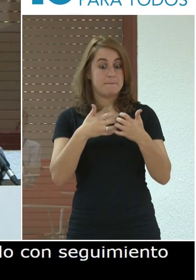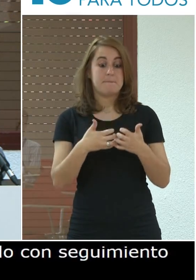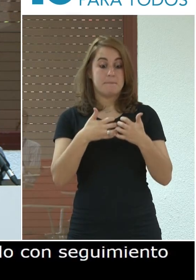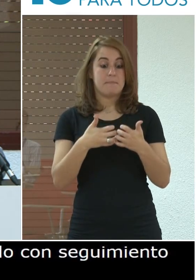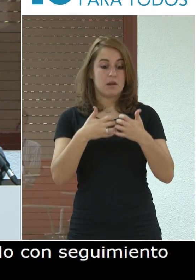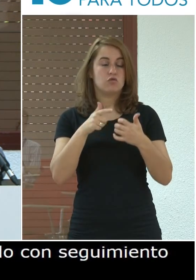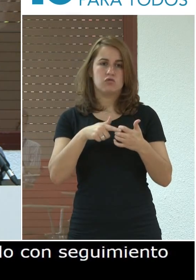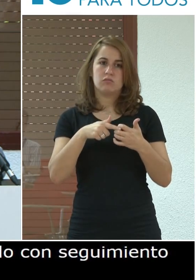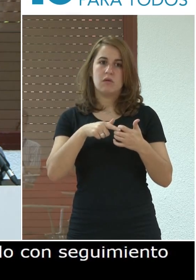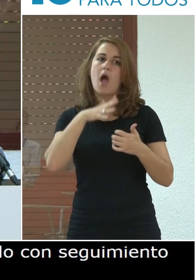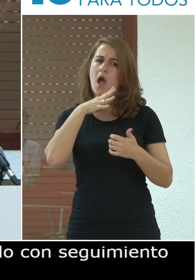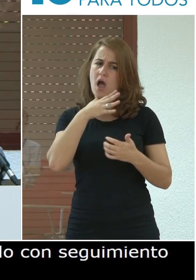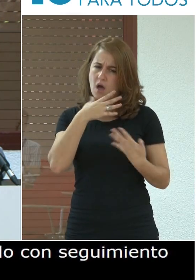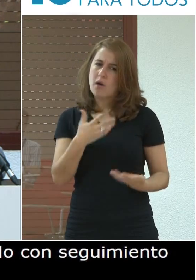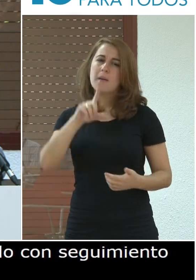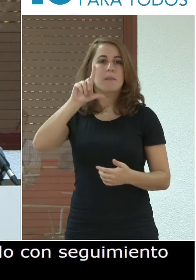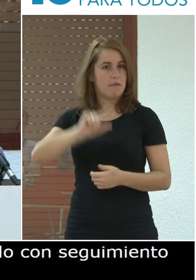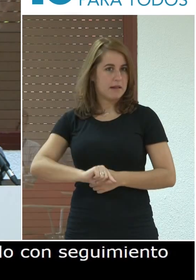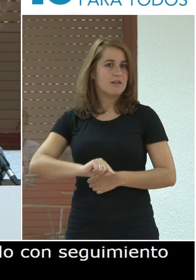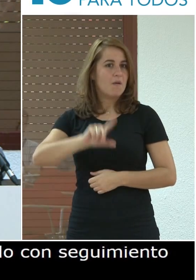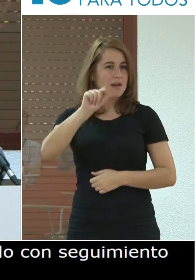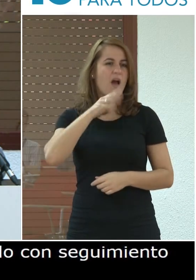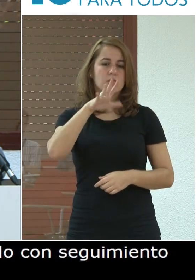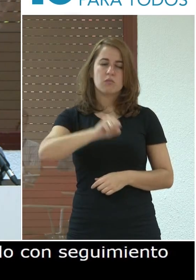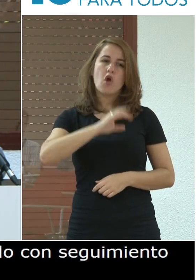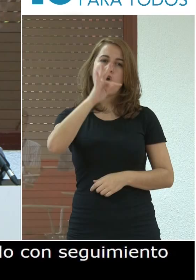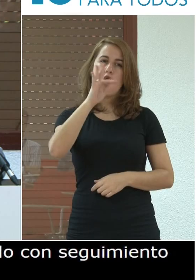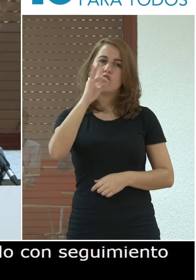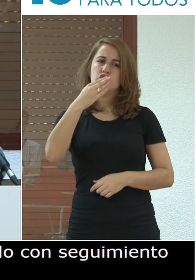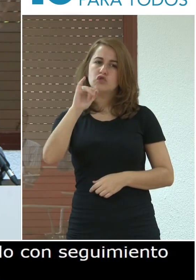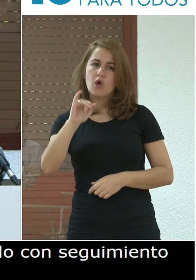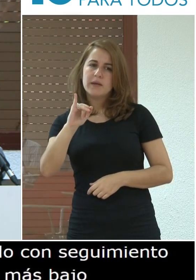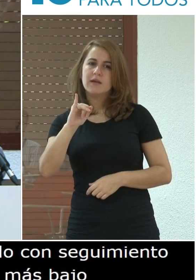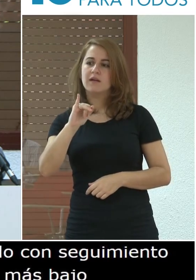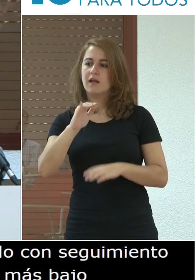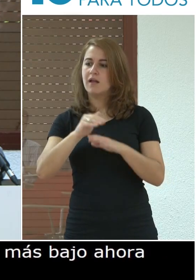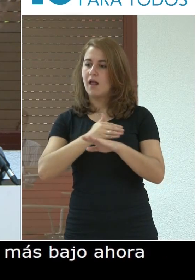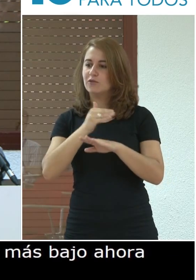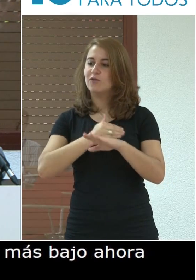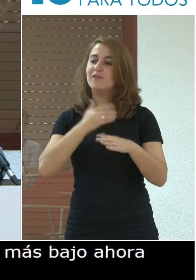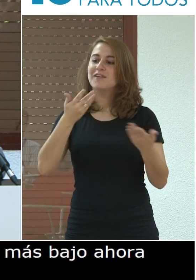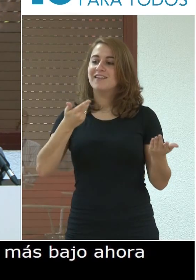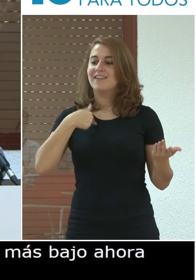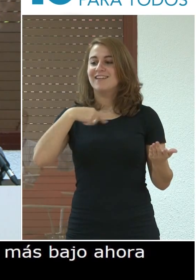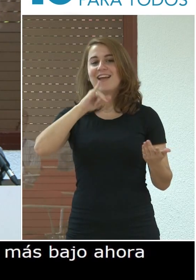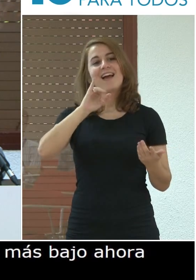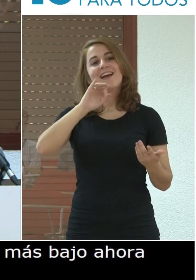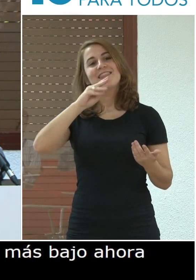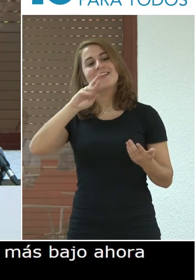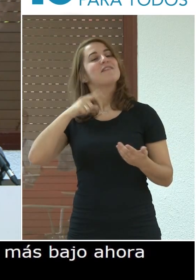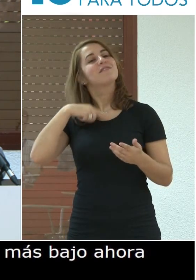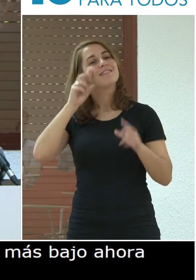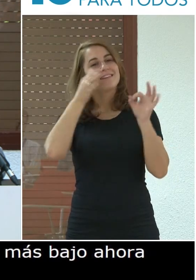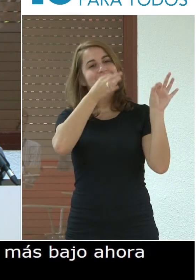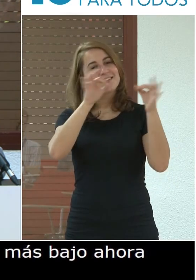looking at the direction in which the person is looking, and the devices prices are dropping. That's